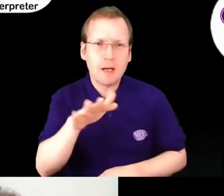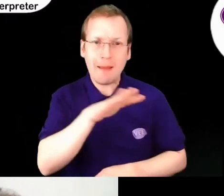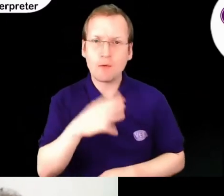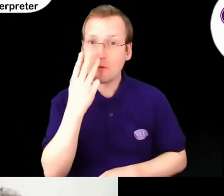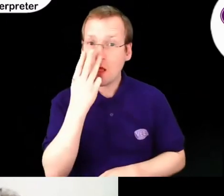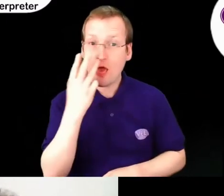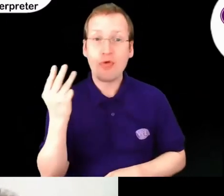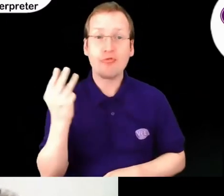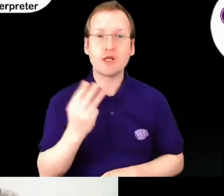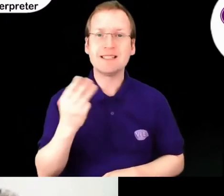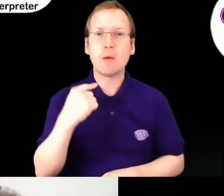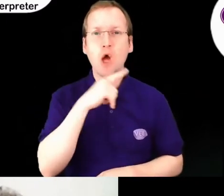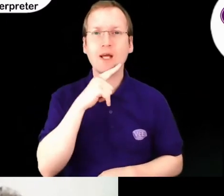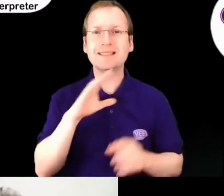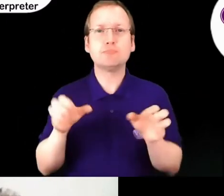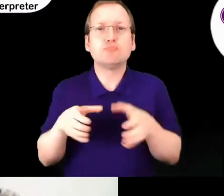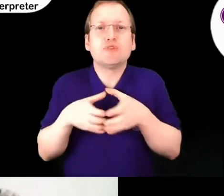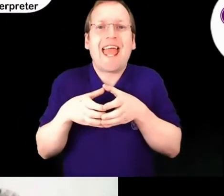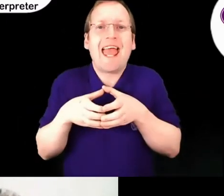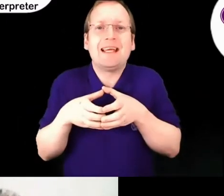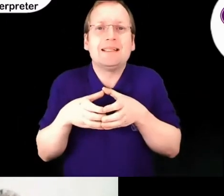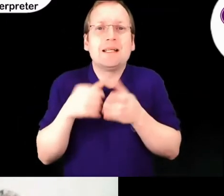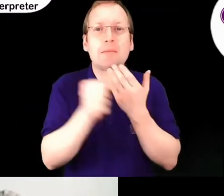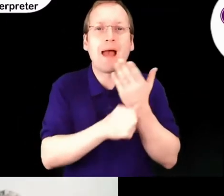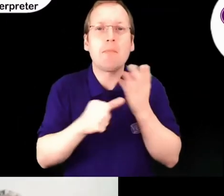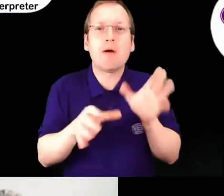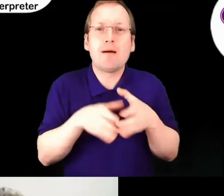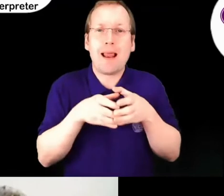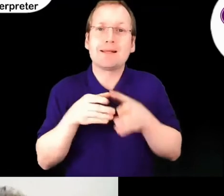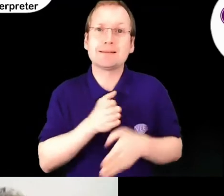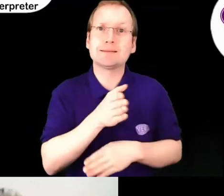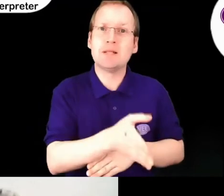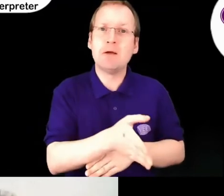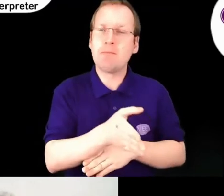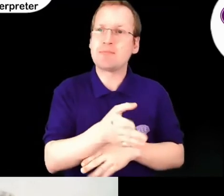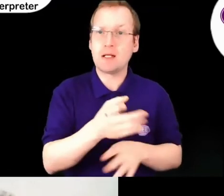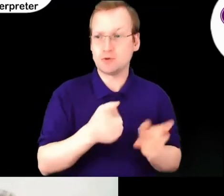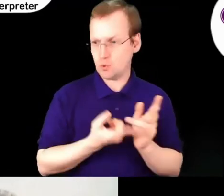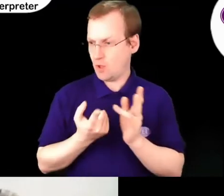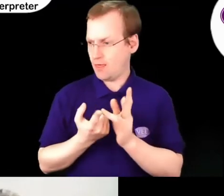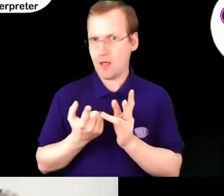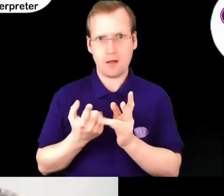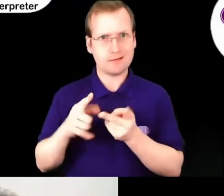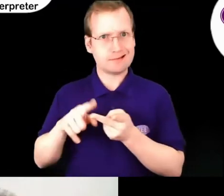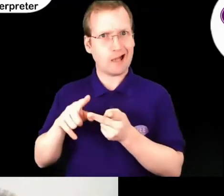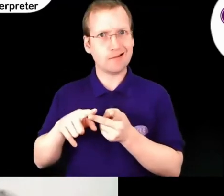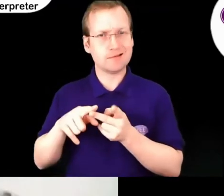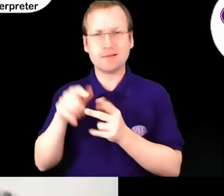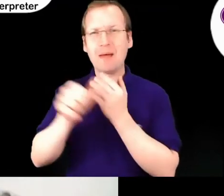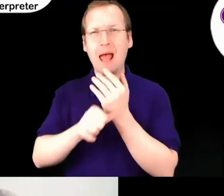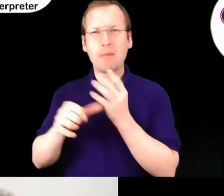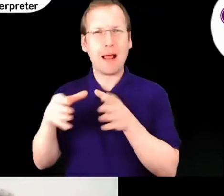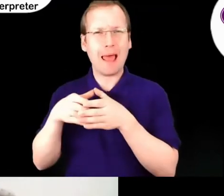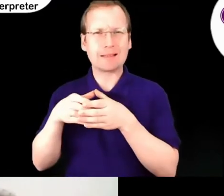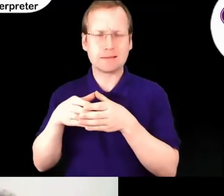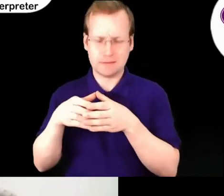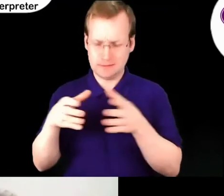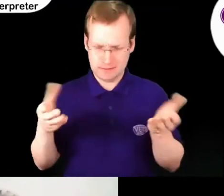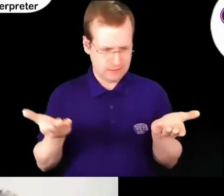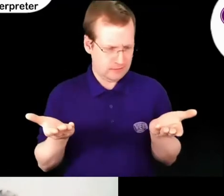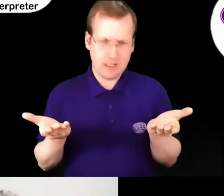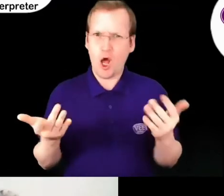a boys' brigade Bible class, then the church, and then another Bible class. And the thing that confused me and almost turned me off